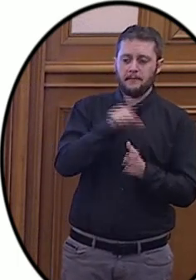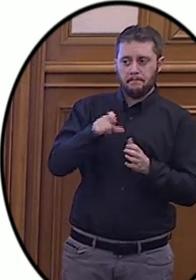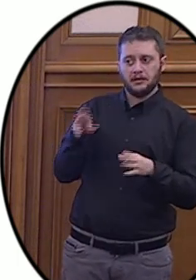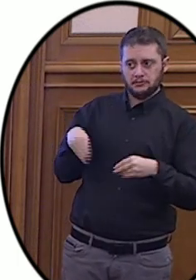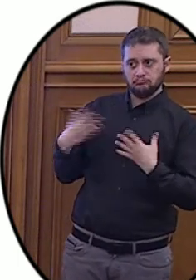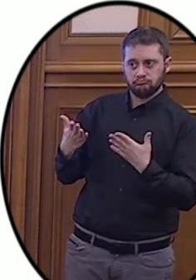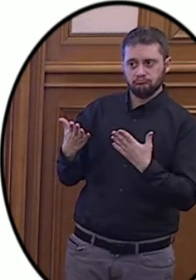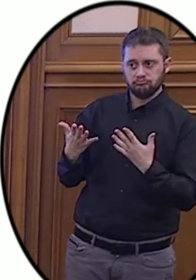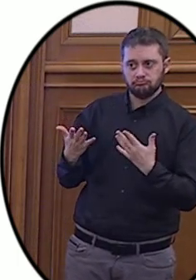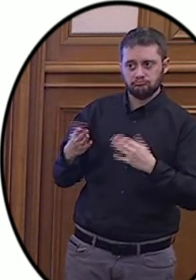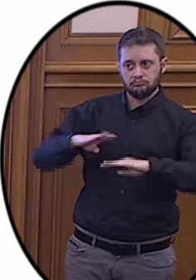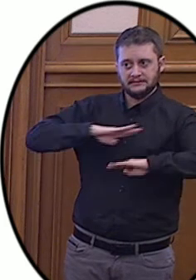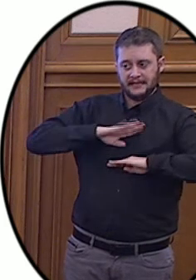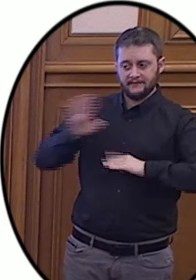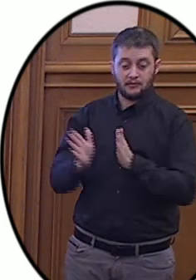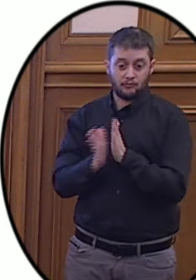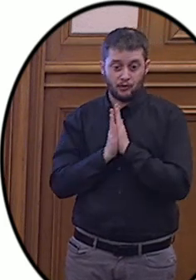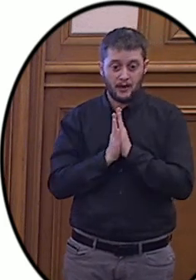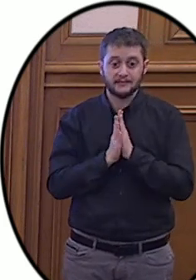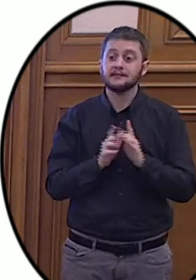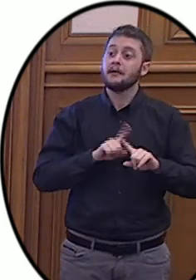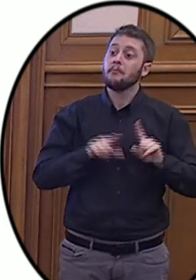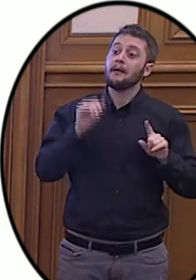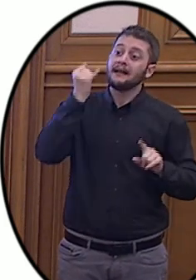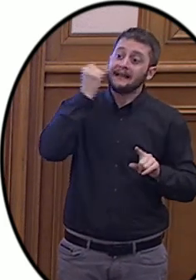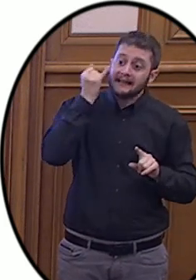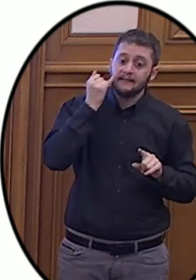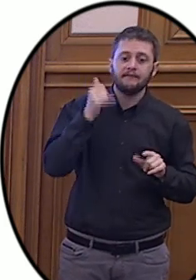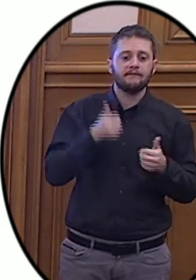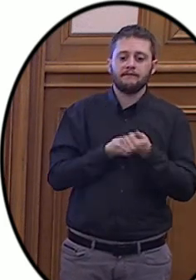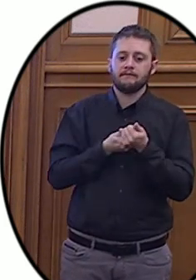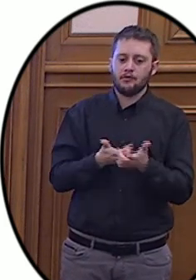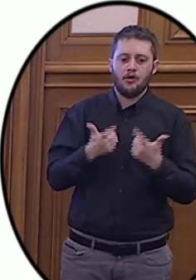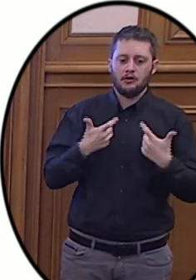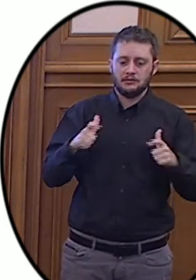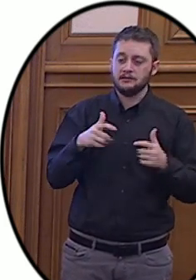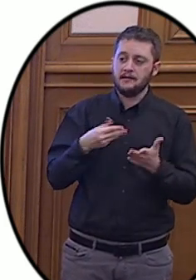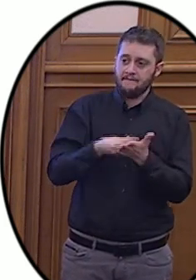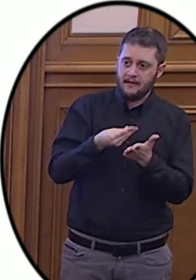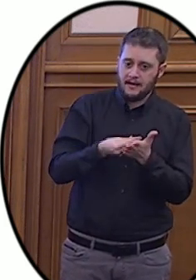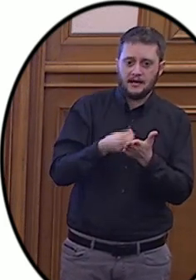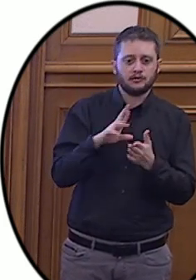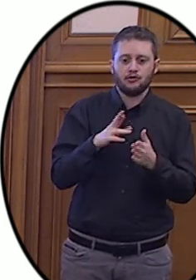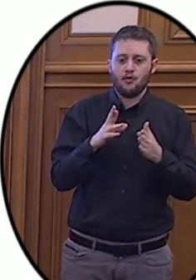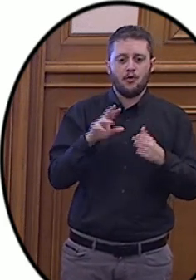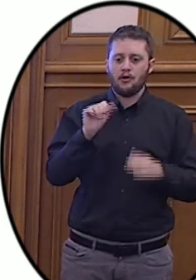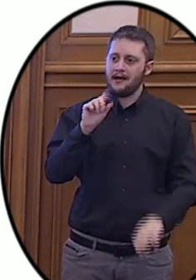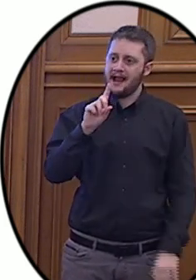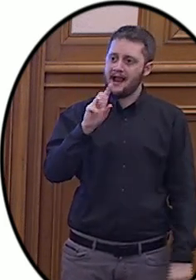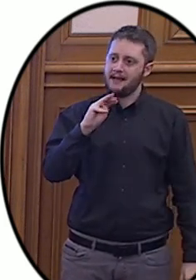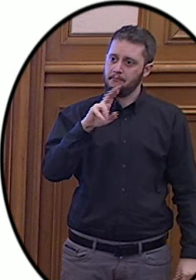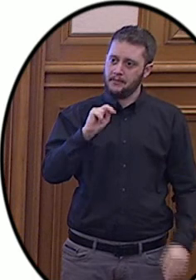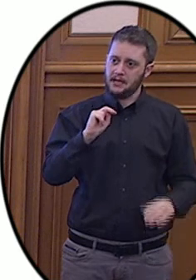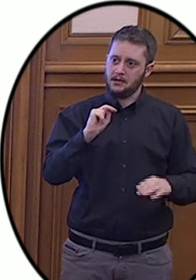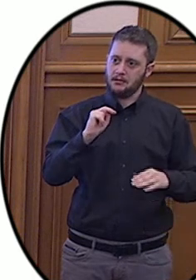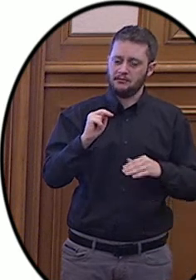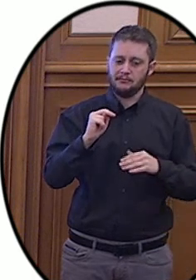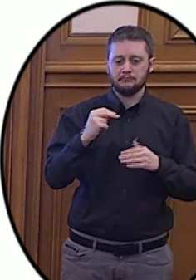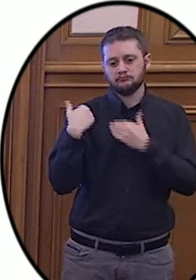an undue financial or administrative burden or fundamental alteration of their